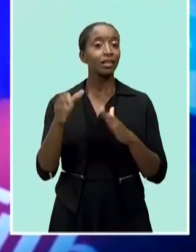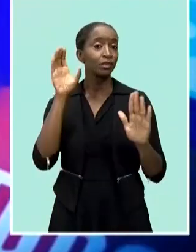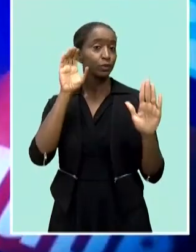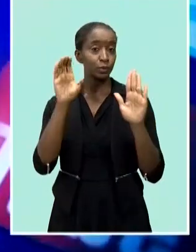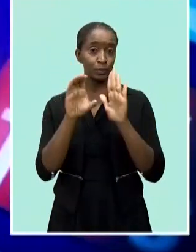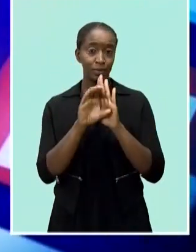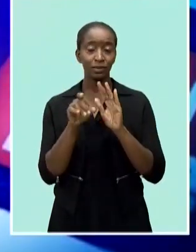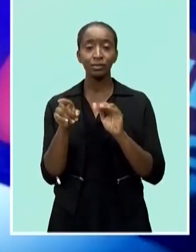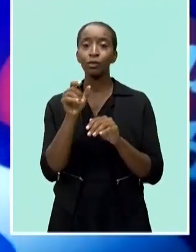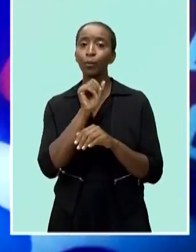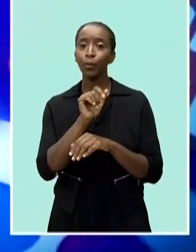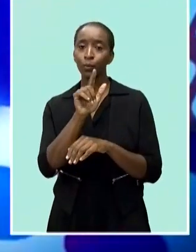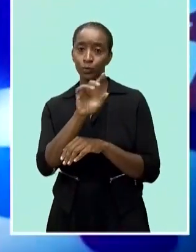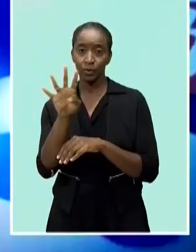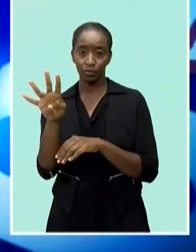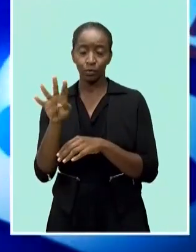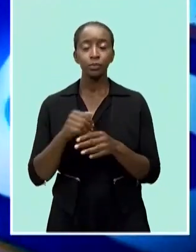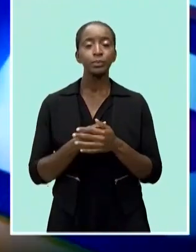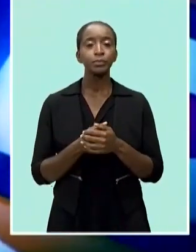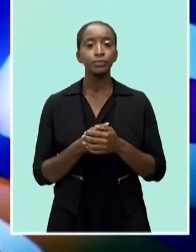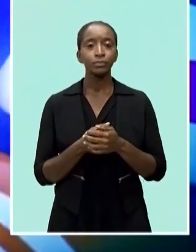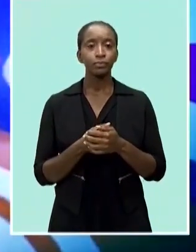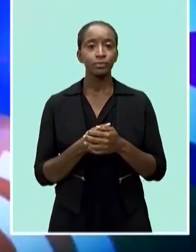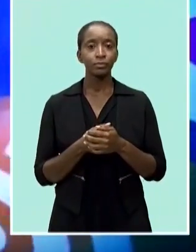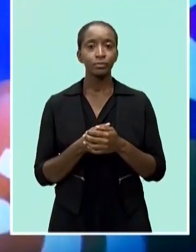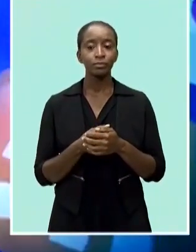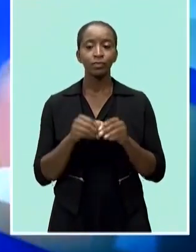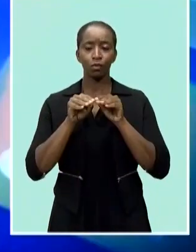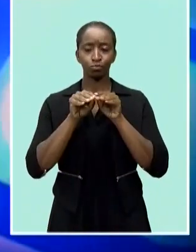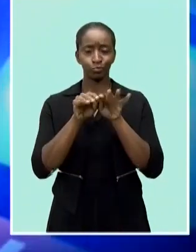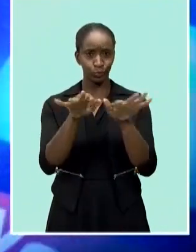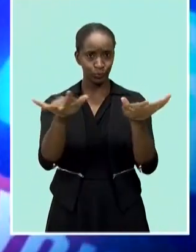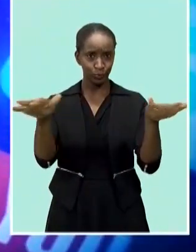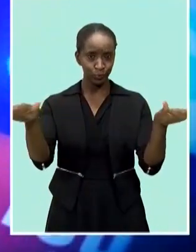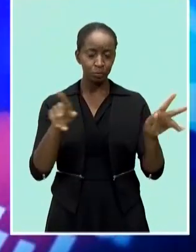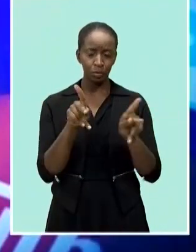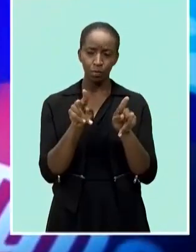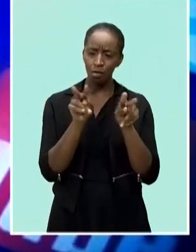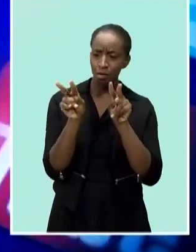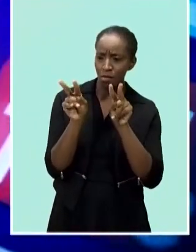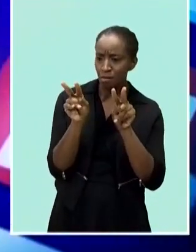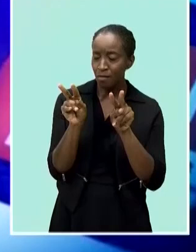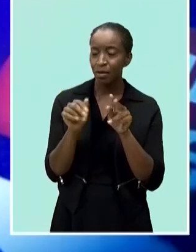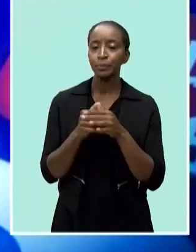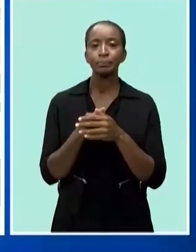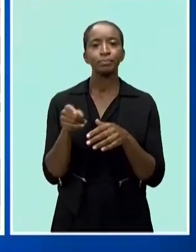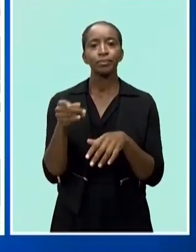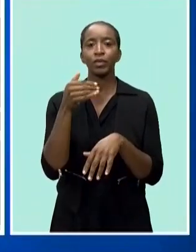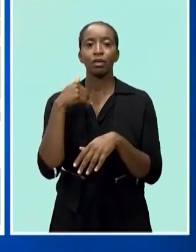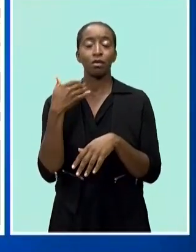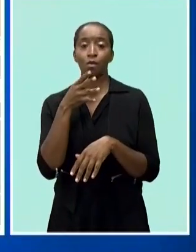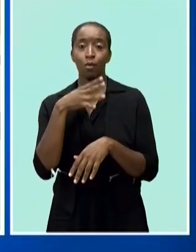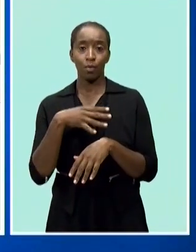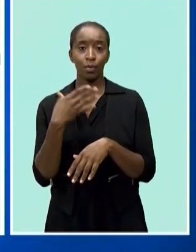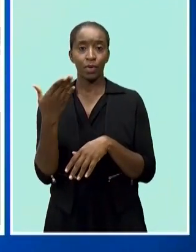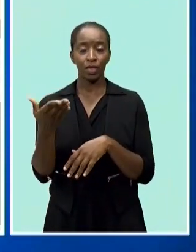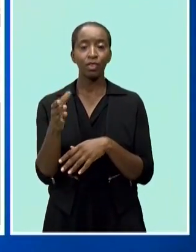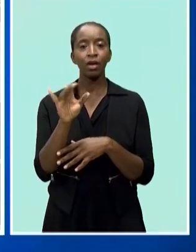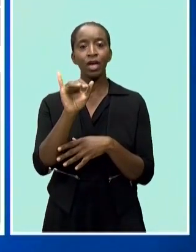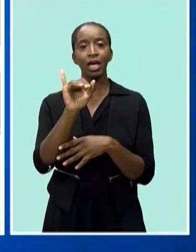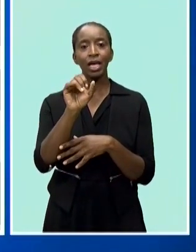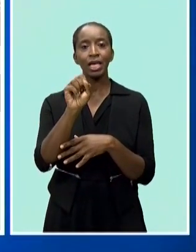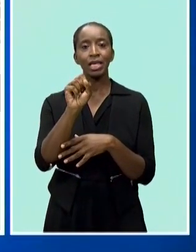24-year-old Shema Ismail has also been generating plenty of interest. The young woman was attending a conference of the Islamic